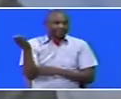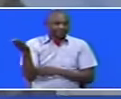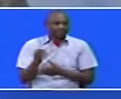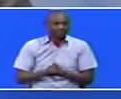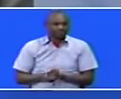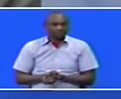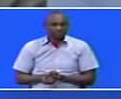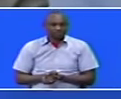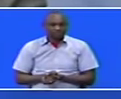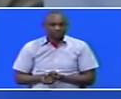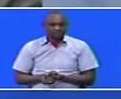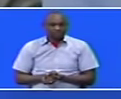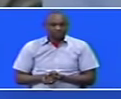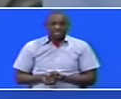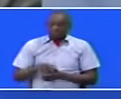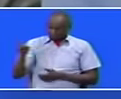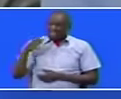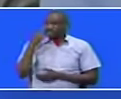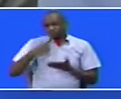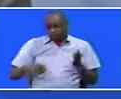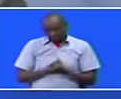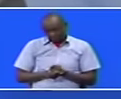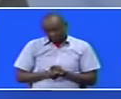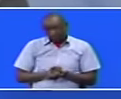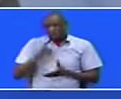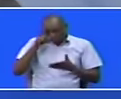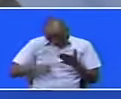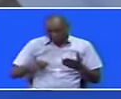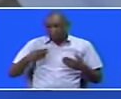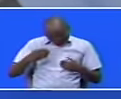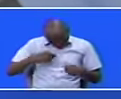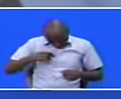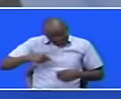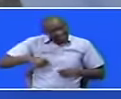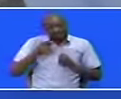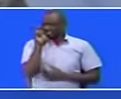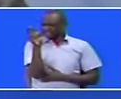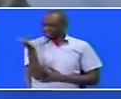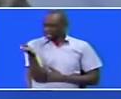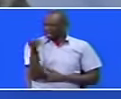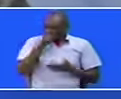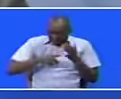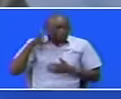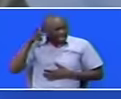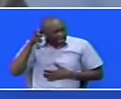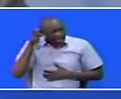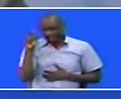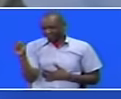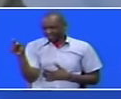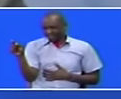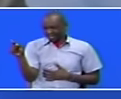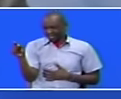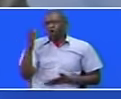I am dismayed to report that what I have seen, what I have heard,